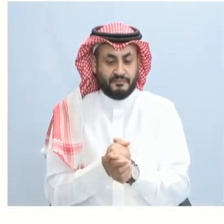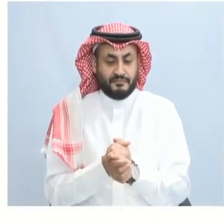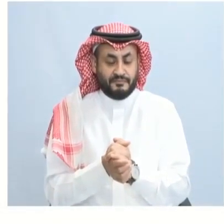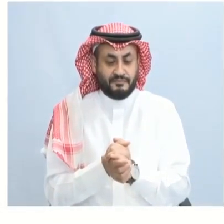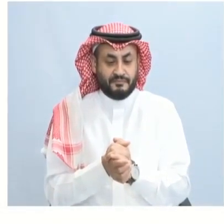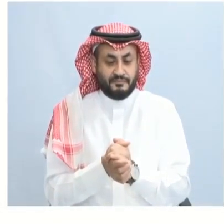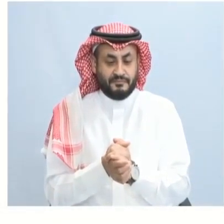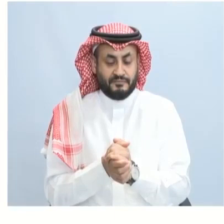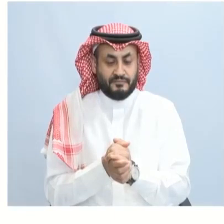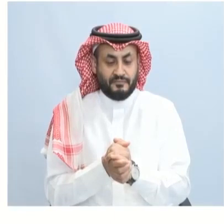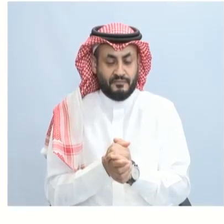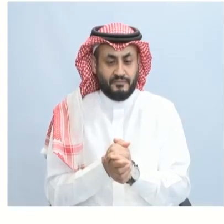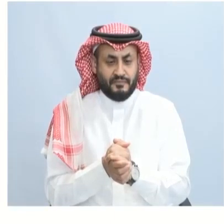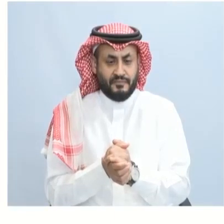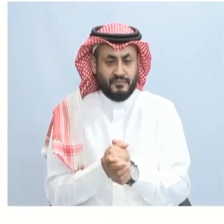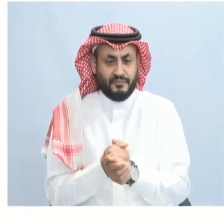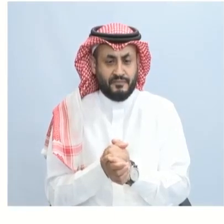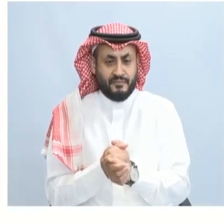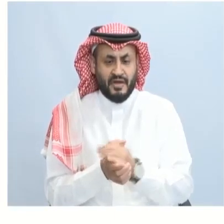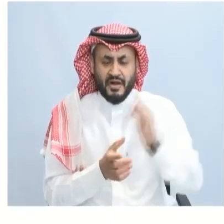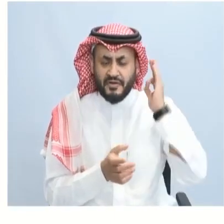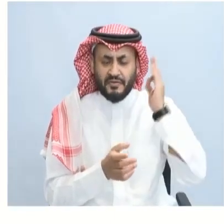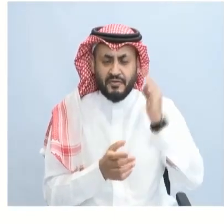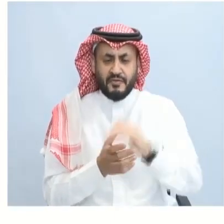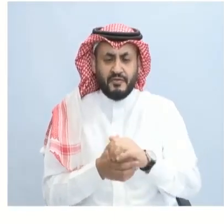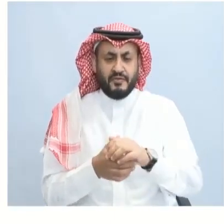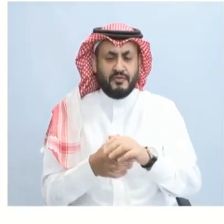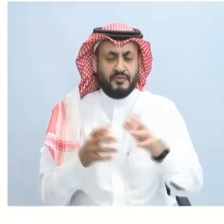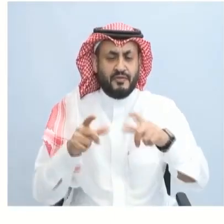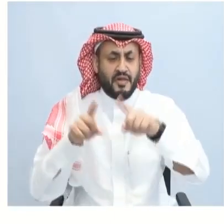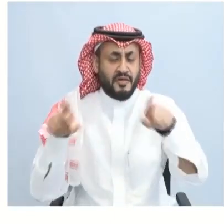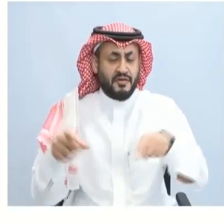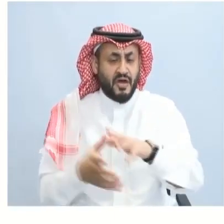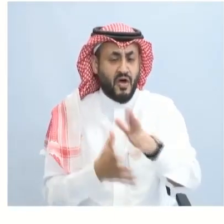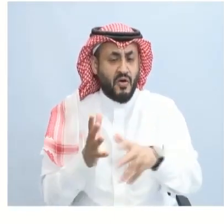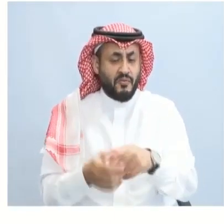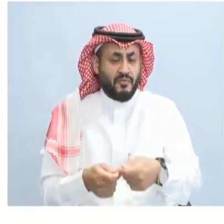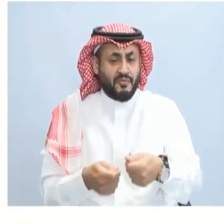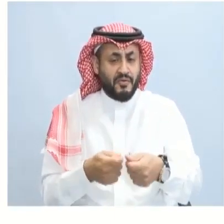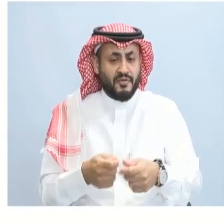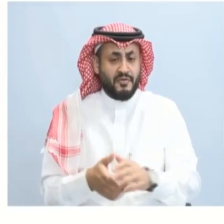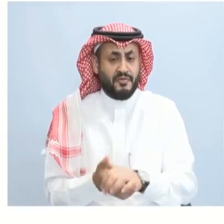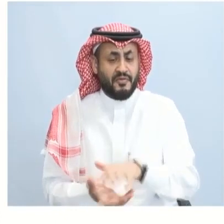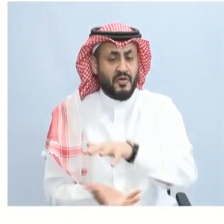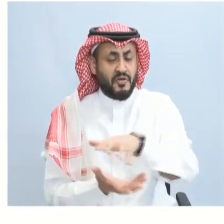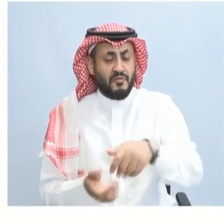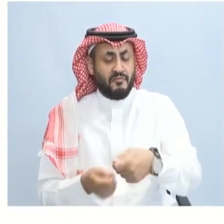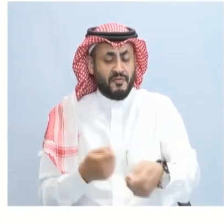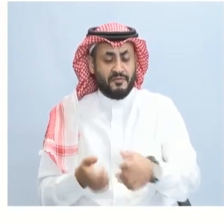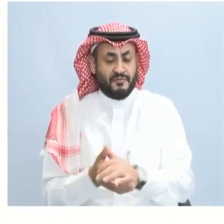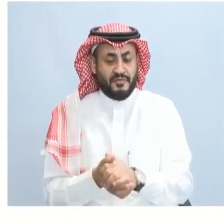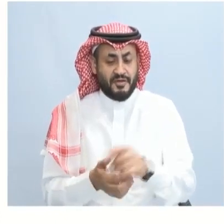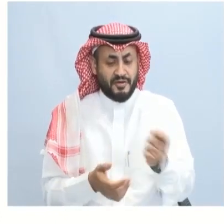Now listen to the lecture about the history of money. Write the date by each form of money,